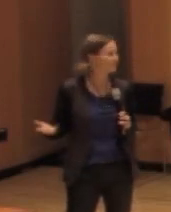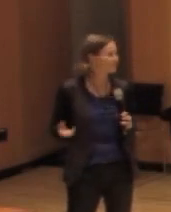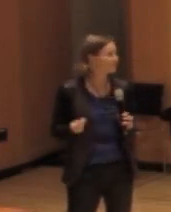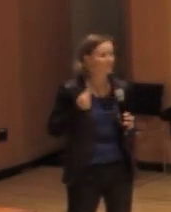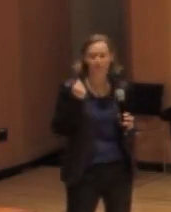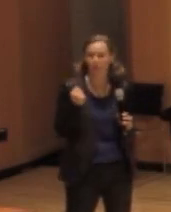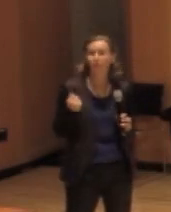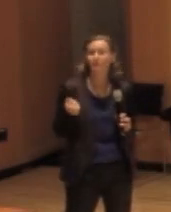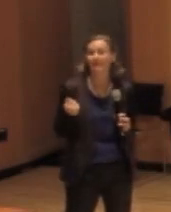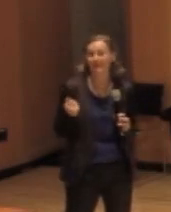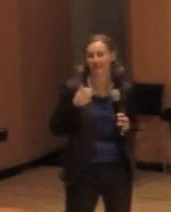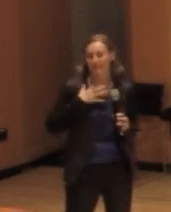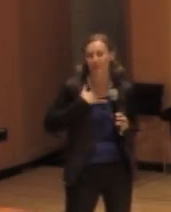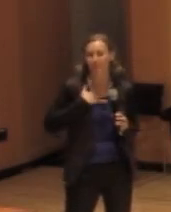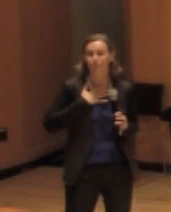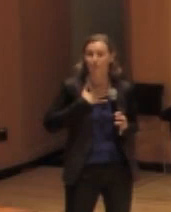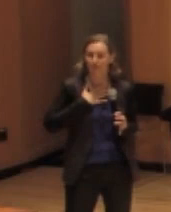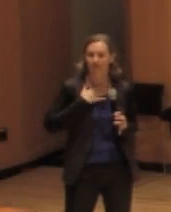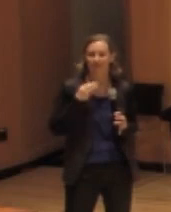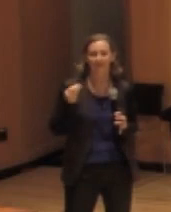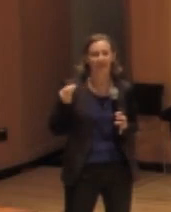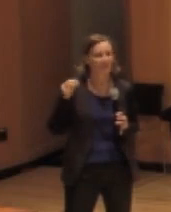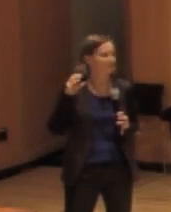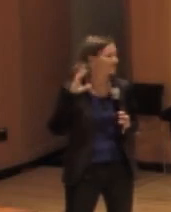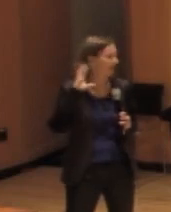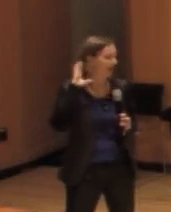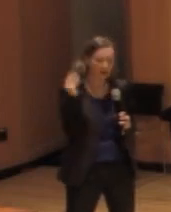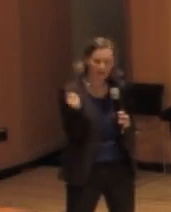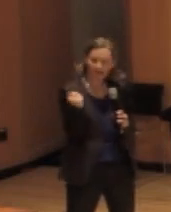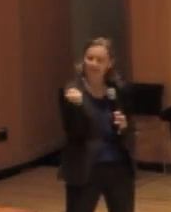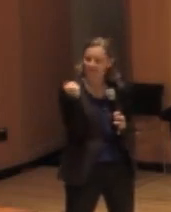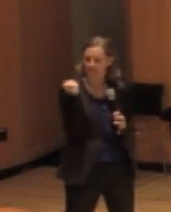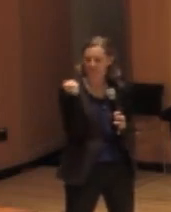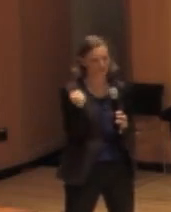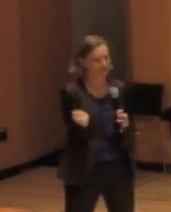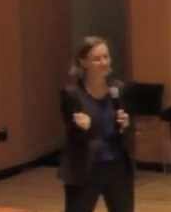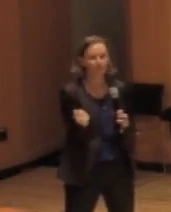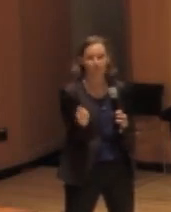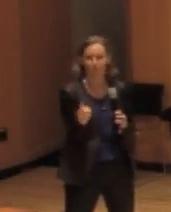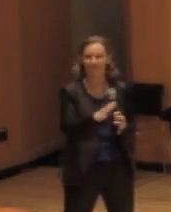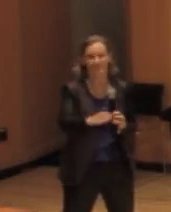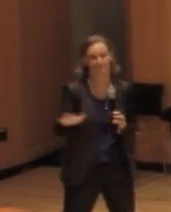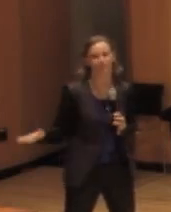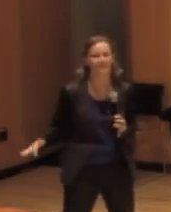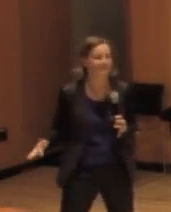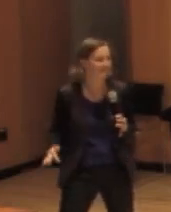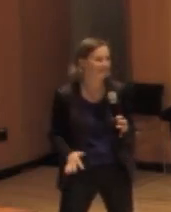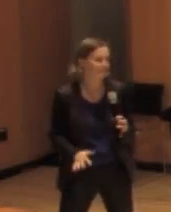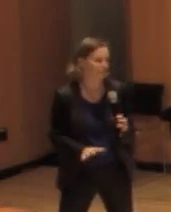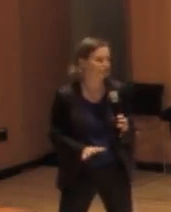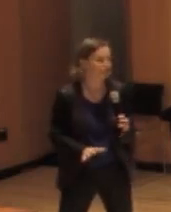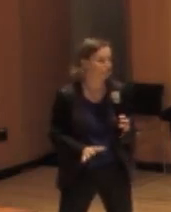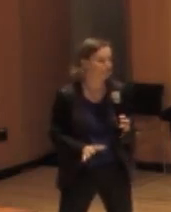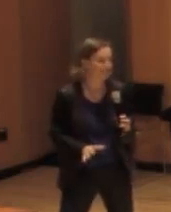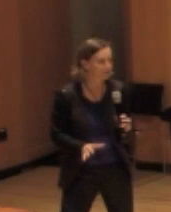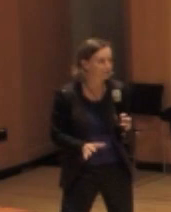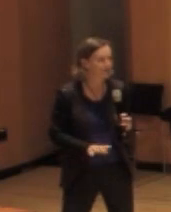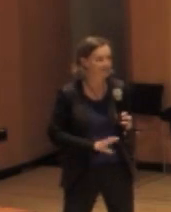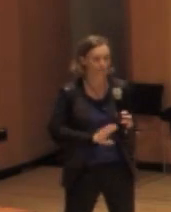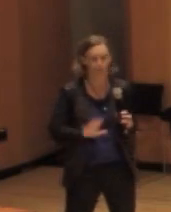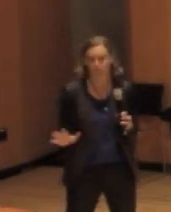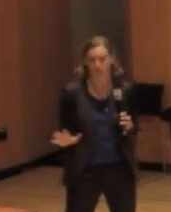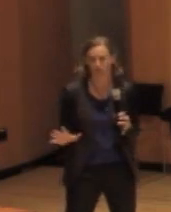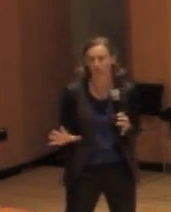fala's voice was it was so unique and I was so moved by it and so I was like I need to bring him to New York he's been translated into over 40